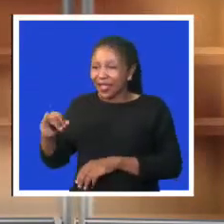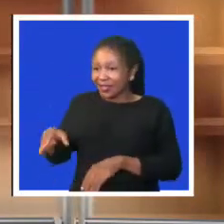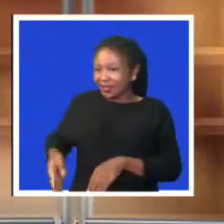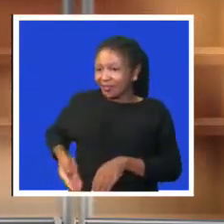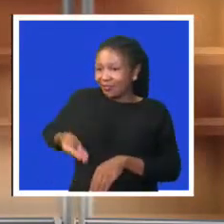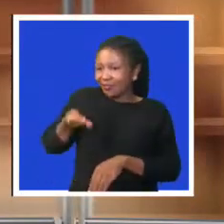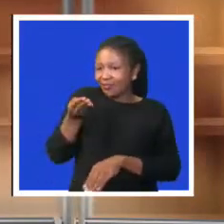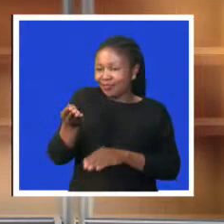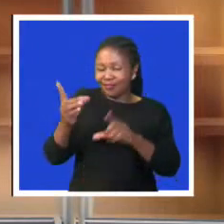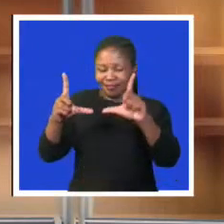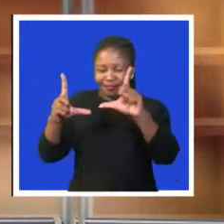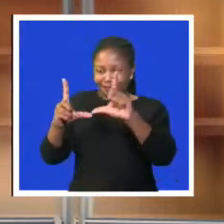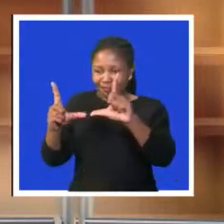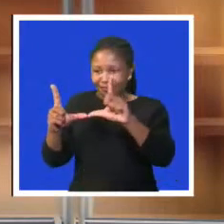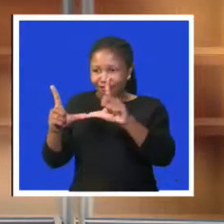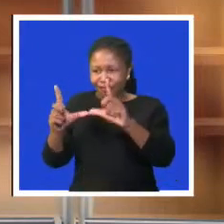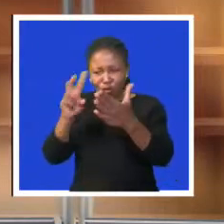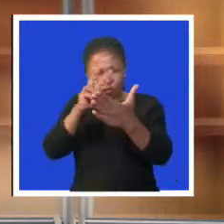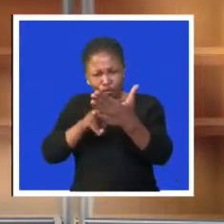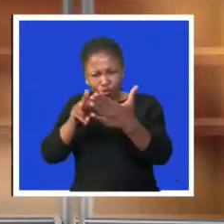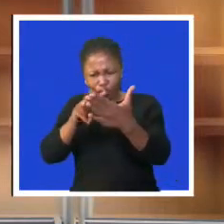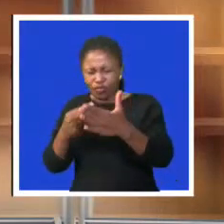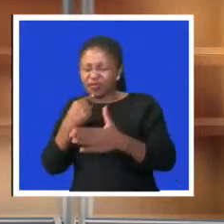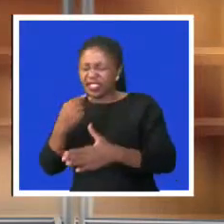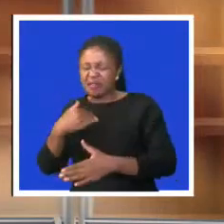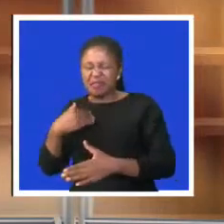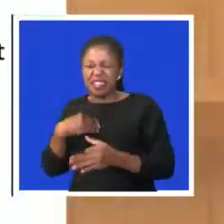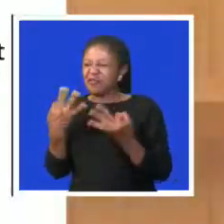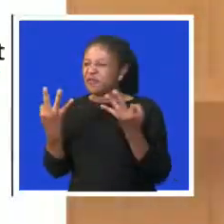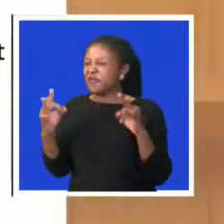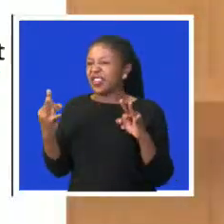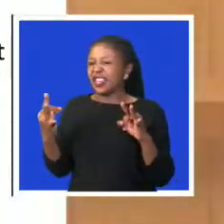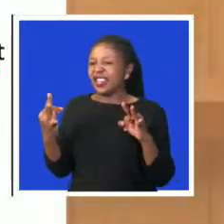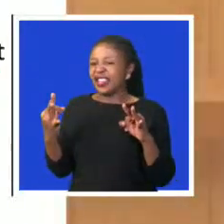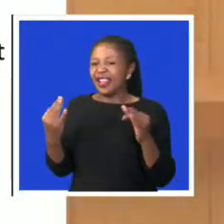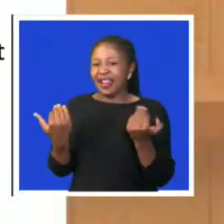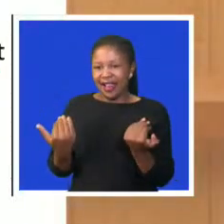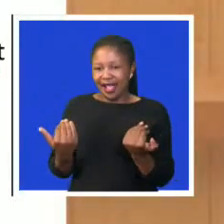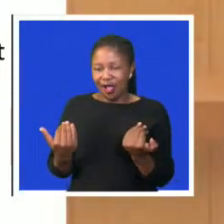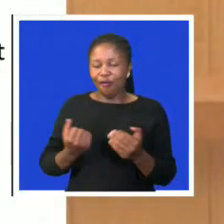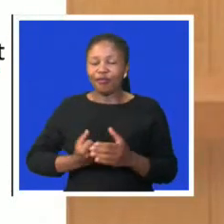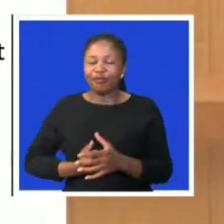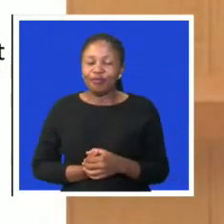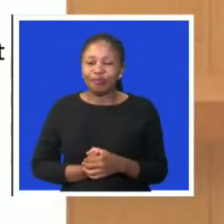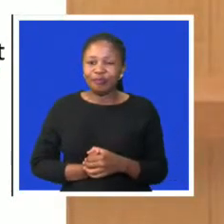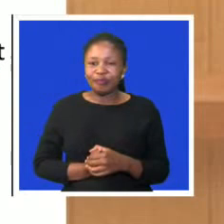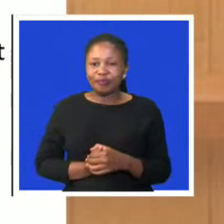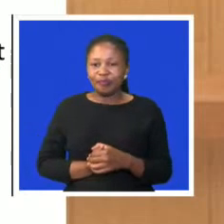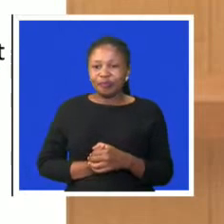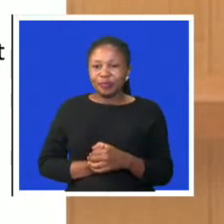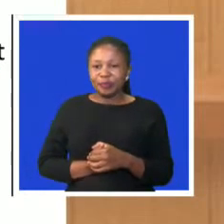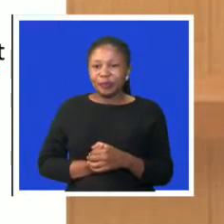talk. Moving on, dear Lena, we say the scribes, with their